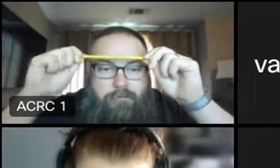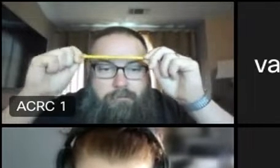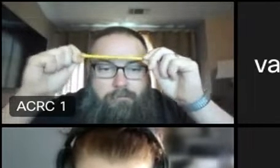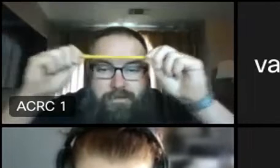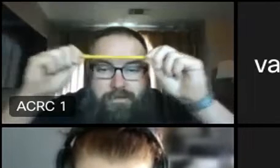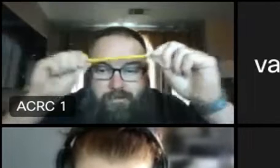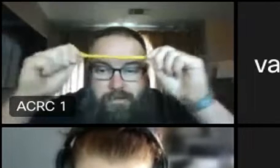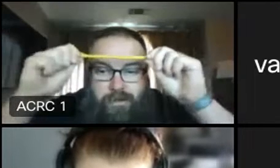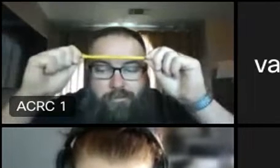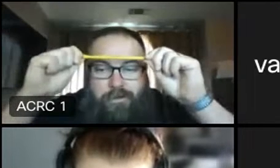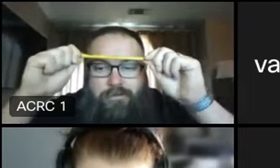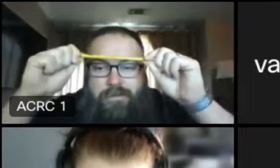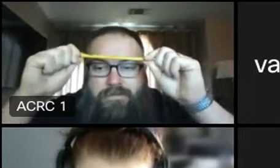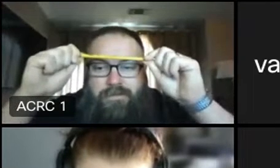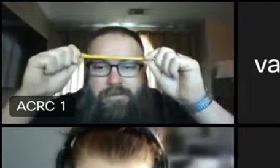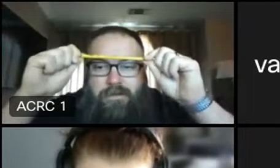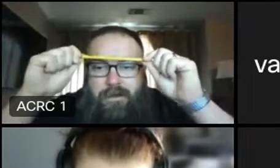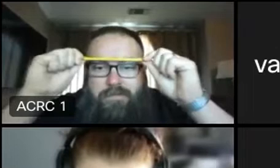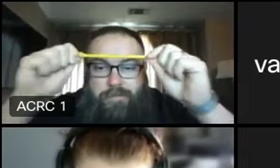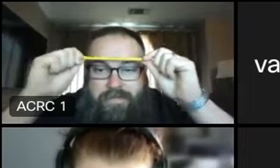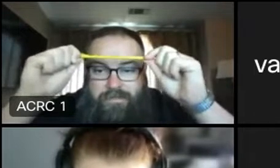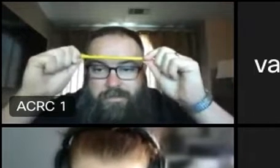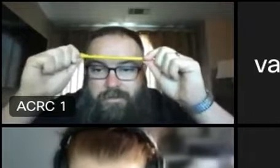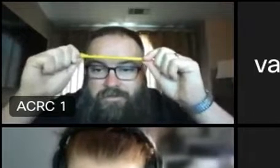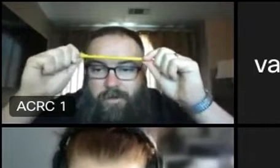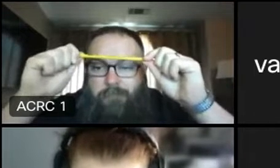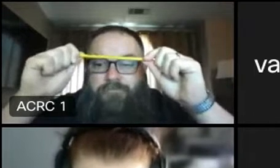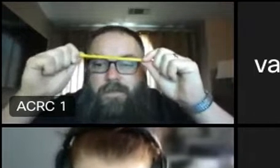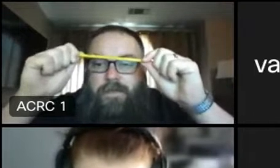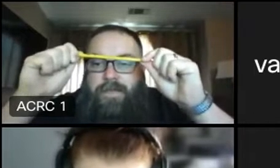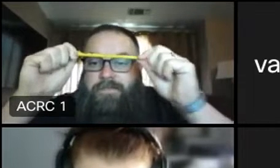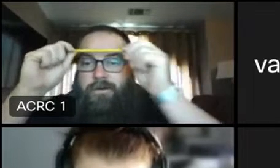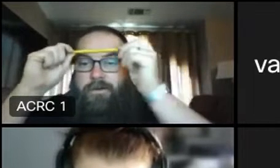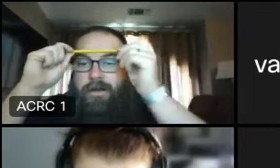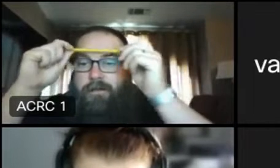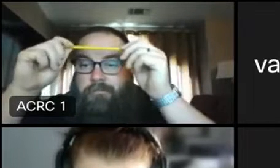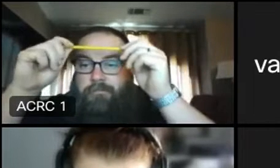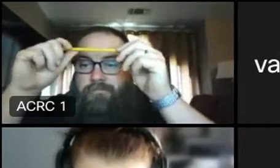going to get back to their previous capacity as well. And